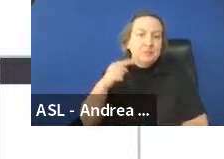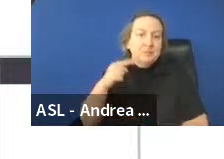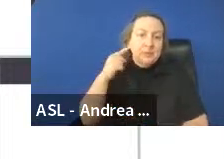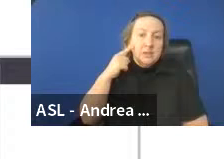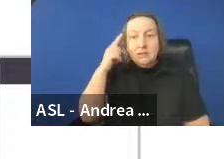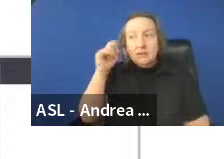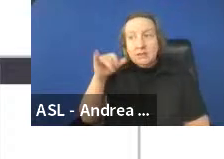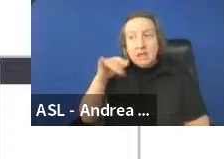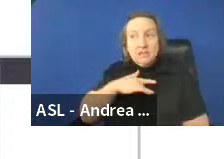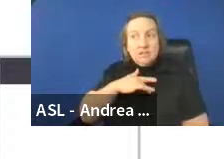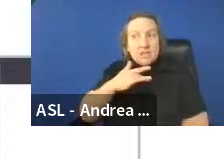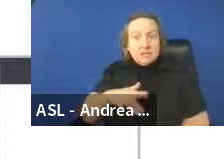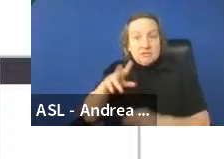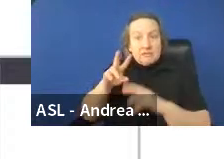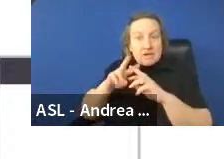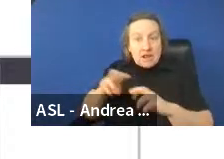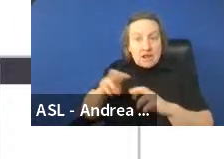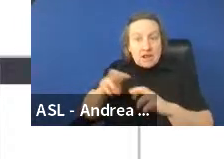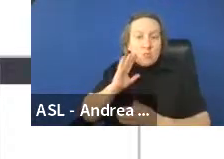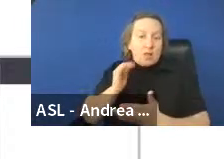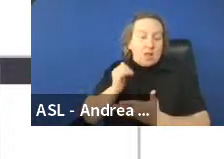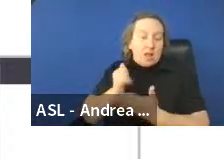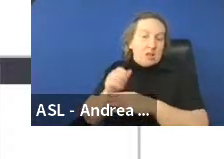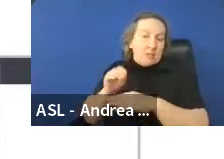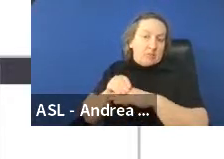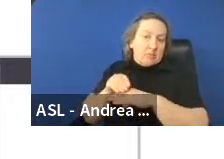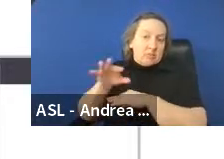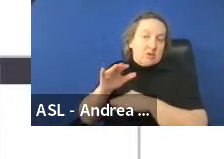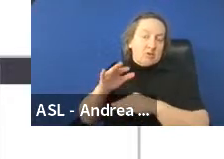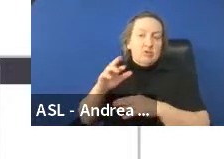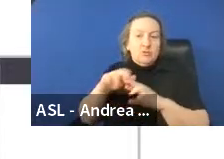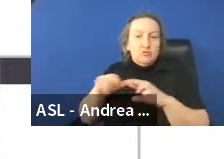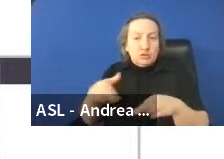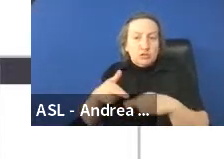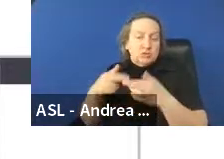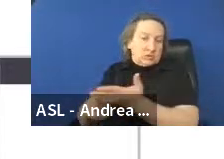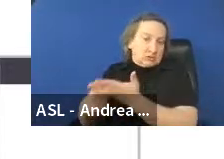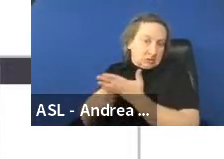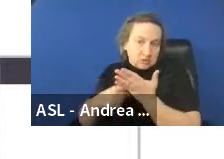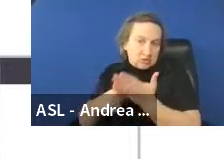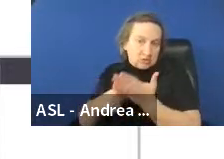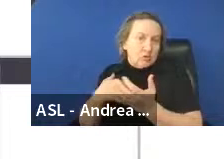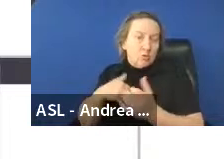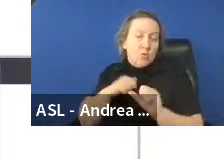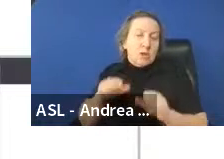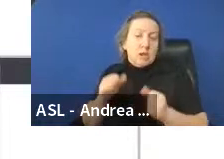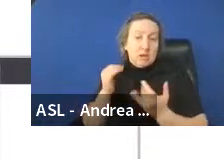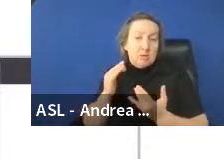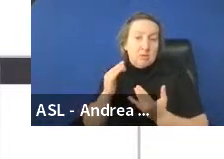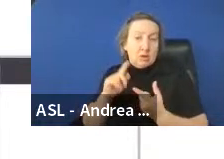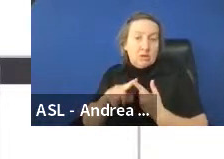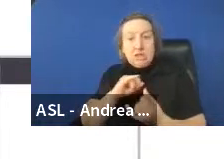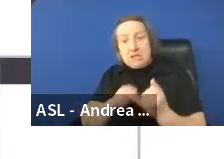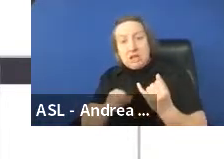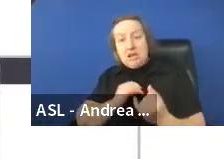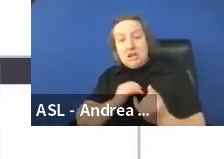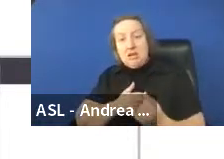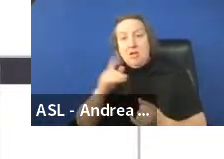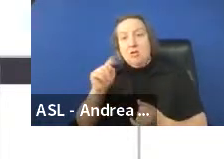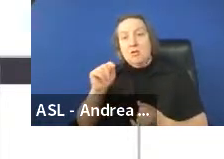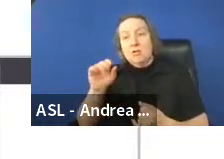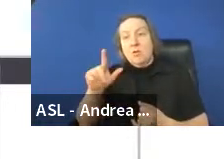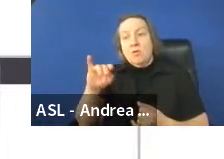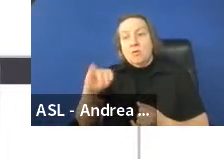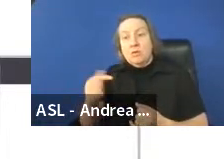sensitivity analysis will help inform the regional conversation. We could wait until the end of our tolling and revenue study at the